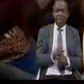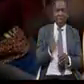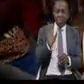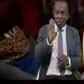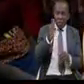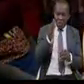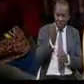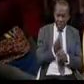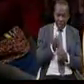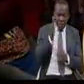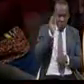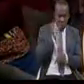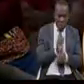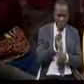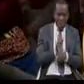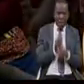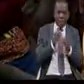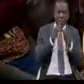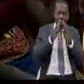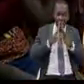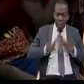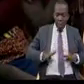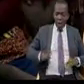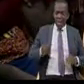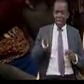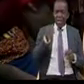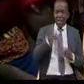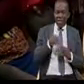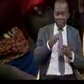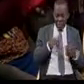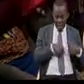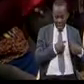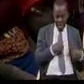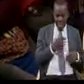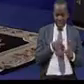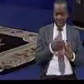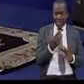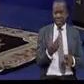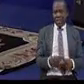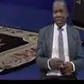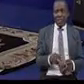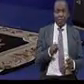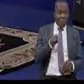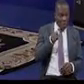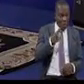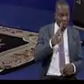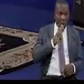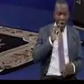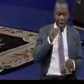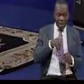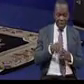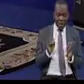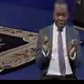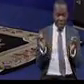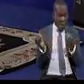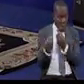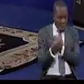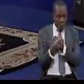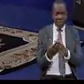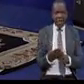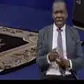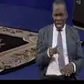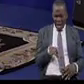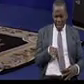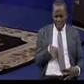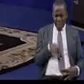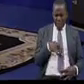name. You are in the office, you are somewhere, and you feel a sharp pain there. And it's not a place